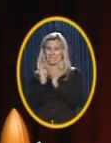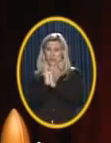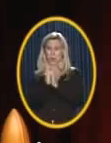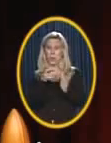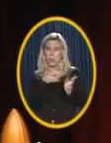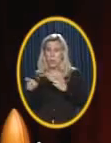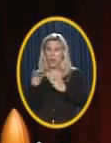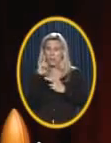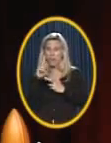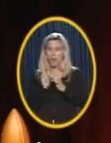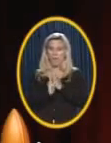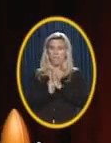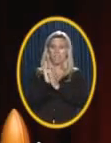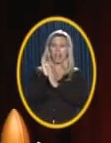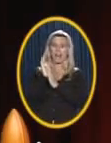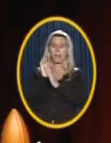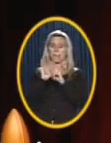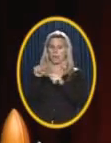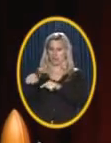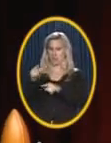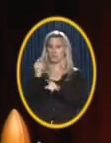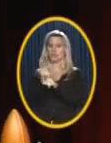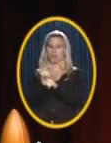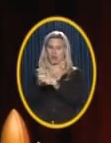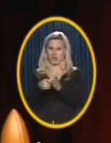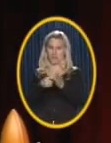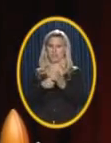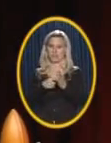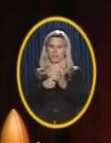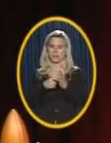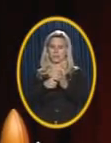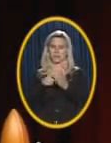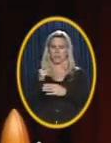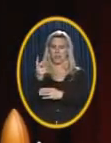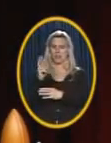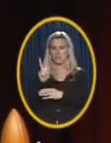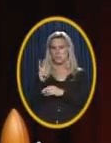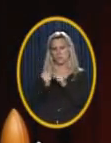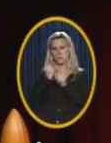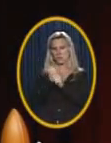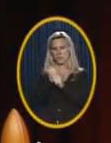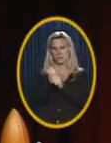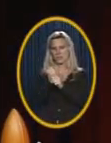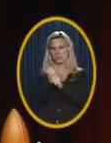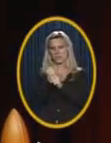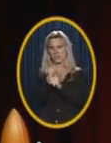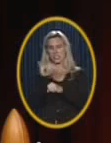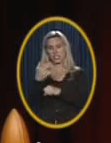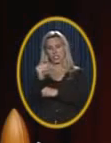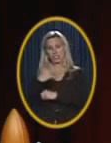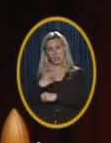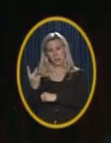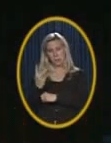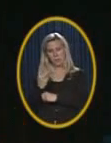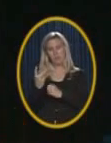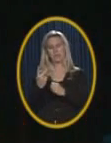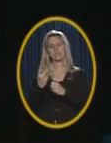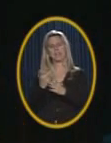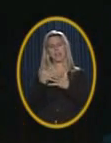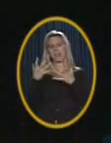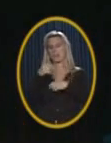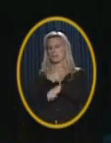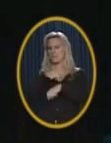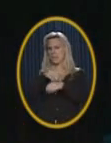but Cappy was right. It did take us a couple of years, and John and I spent an awful lot of time in